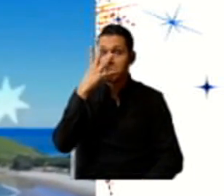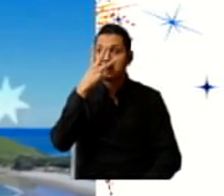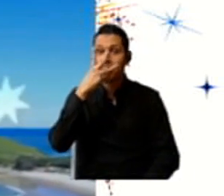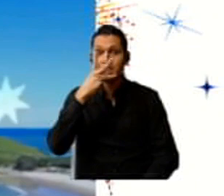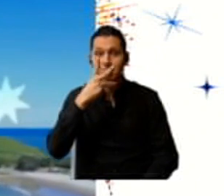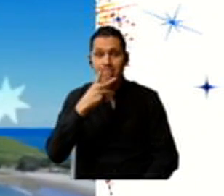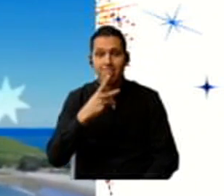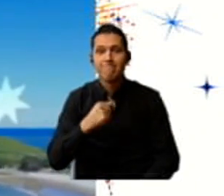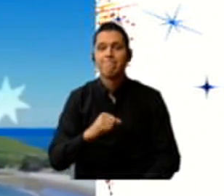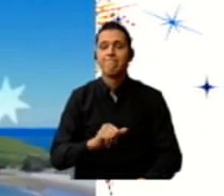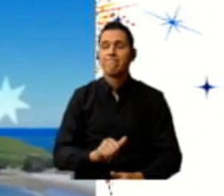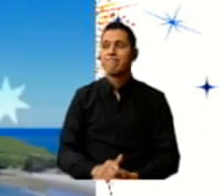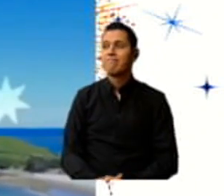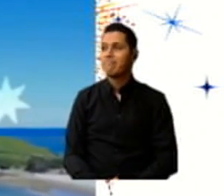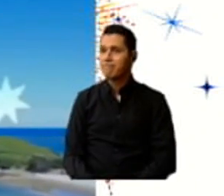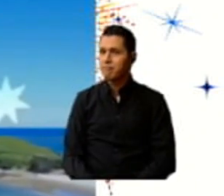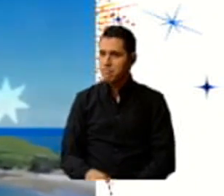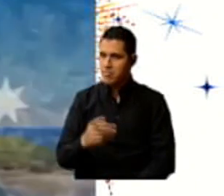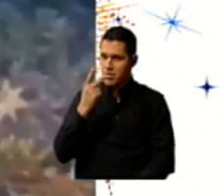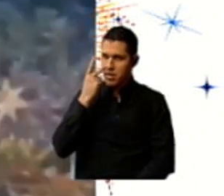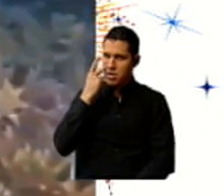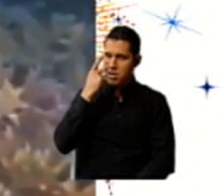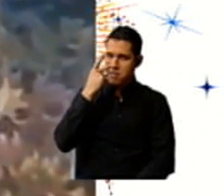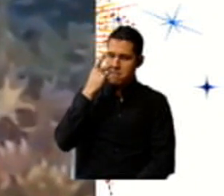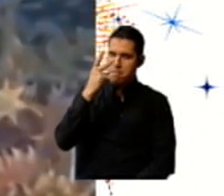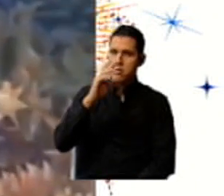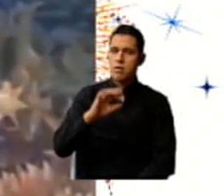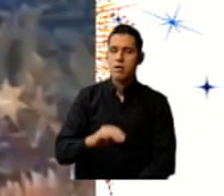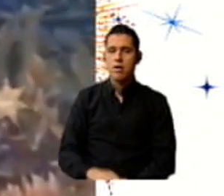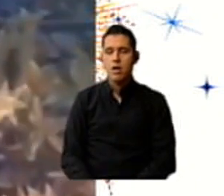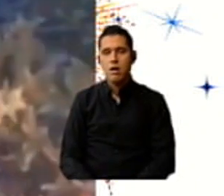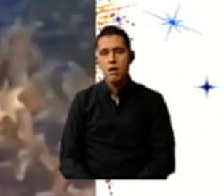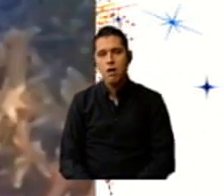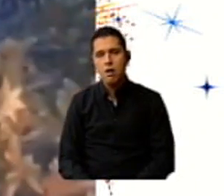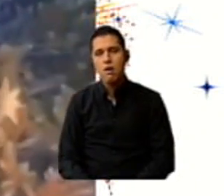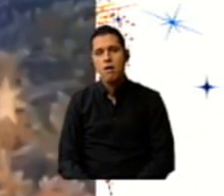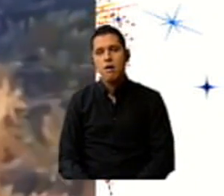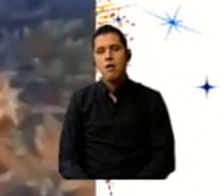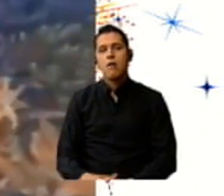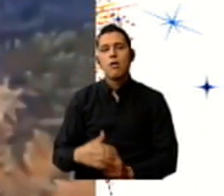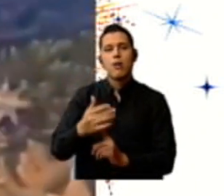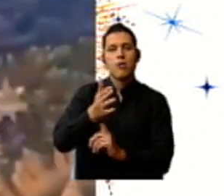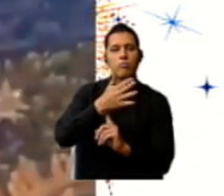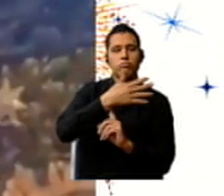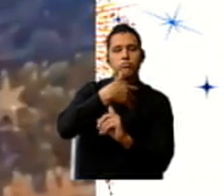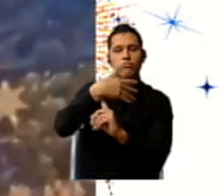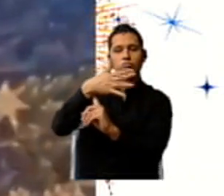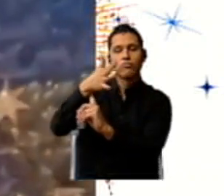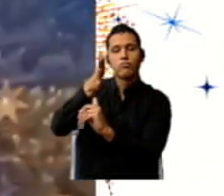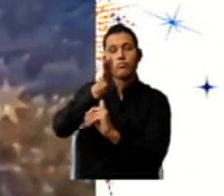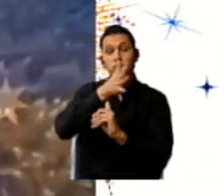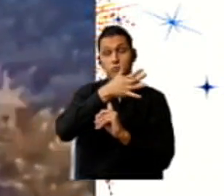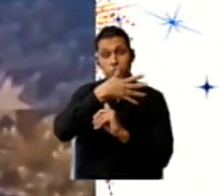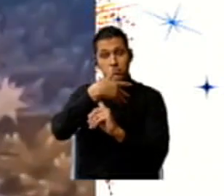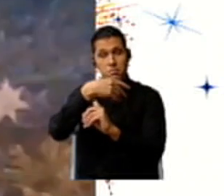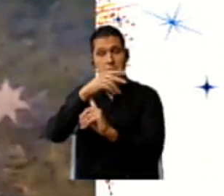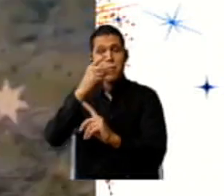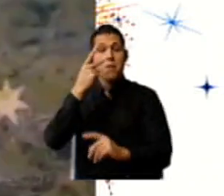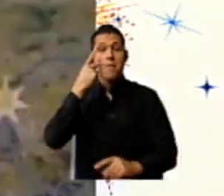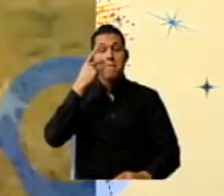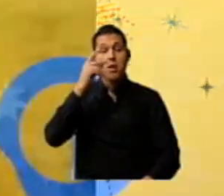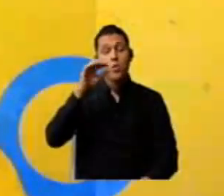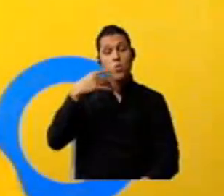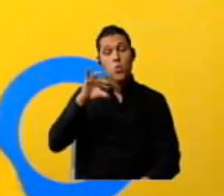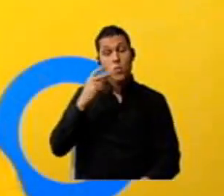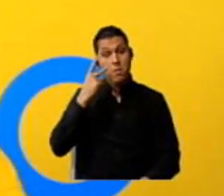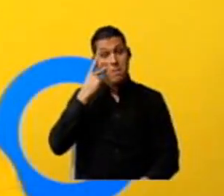Yes. And look at the flag. It has five white stars. You see, the